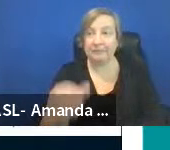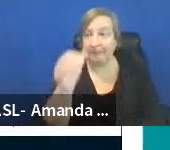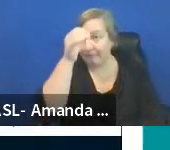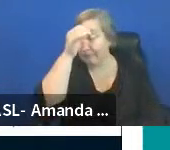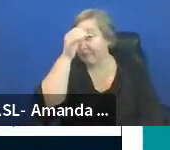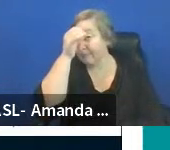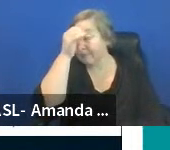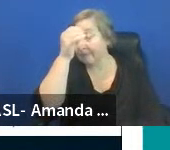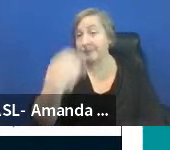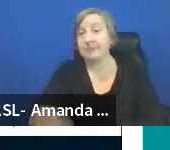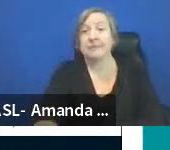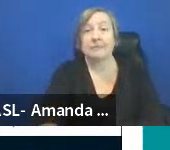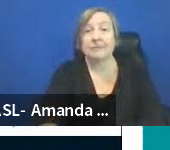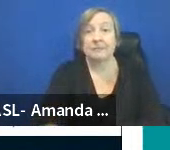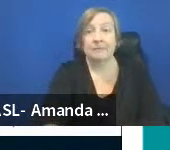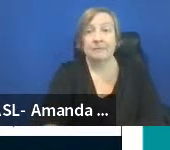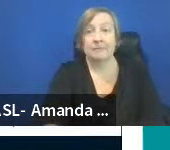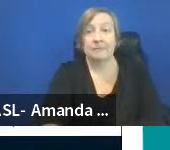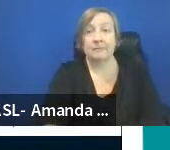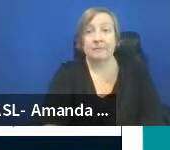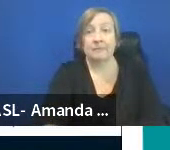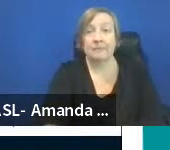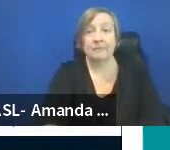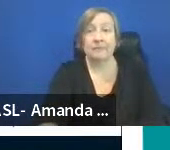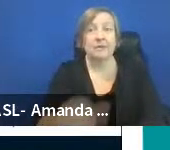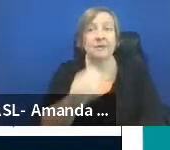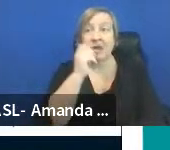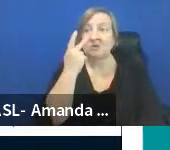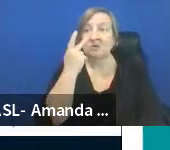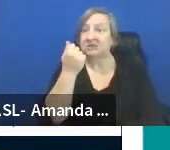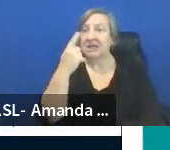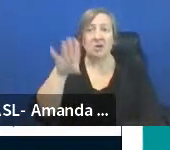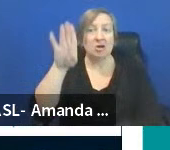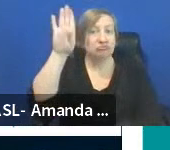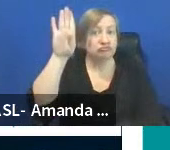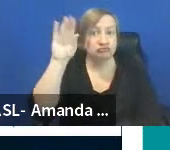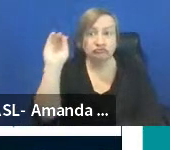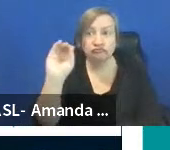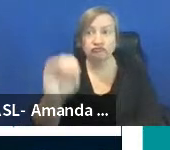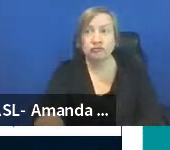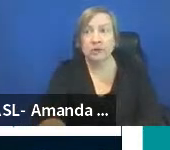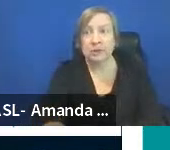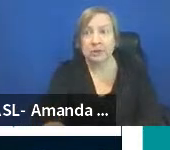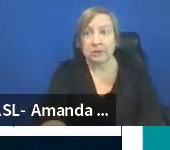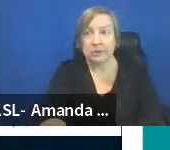So I am not seeing any hands raised.